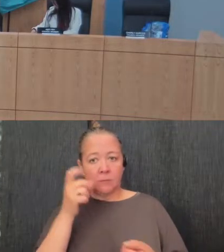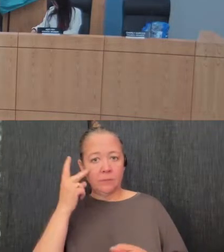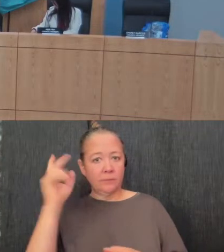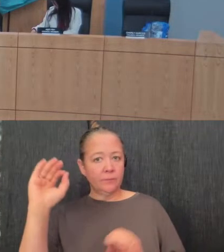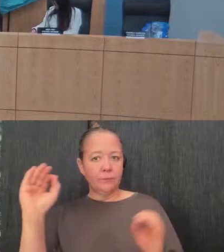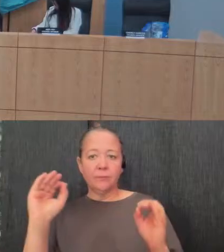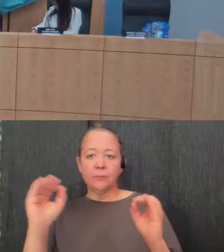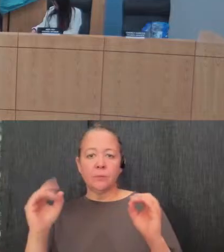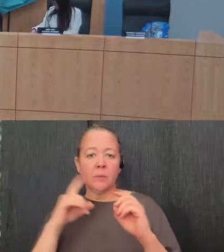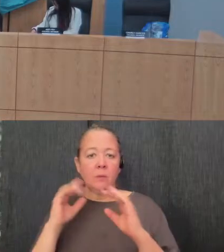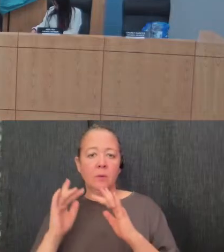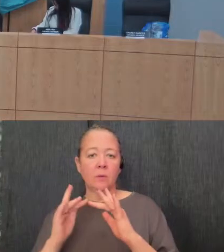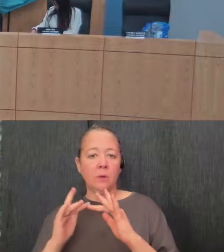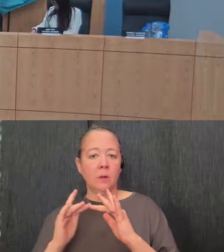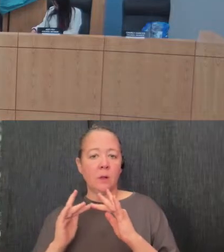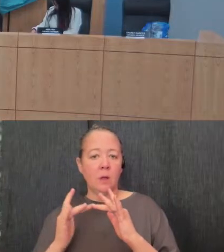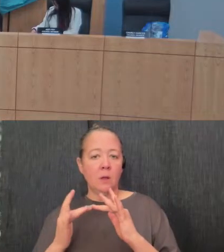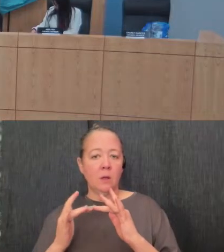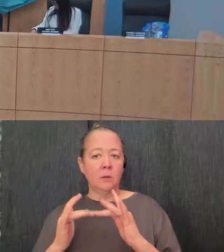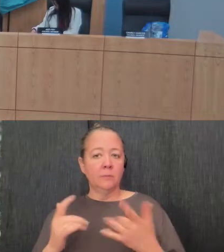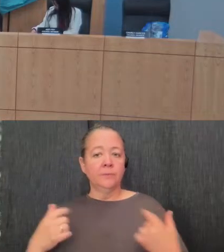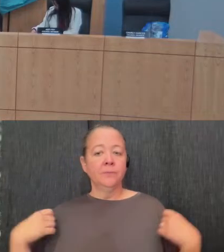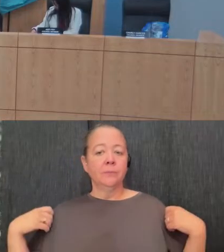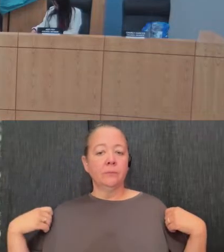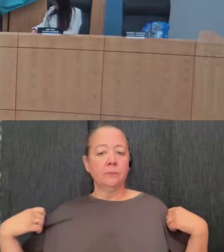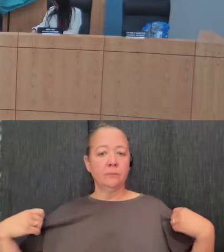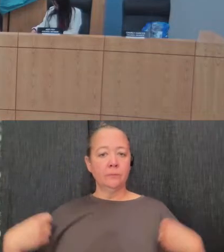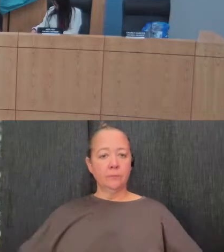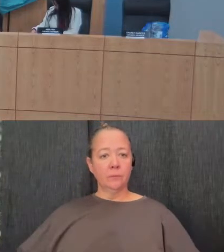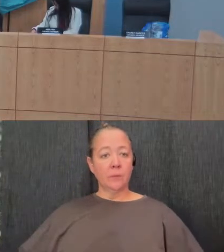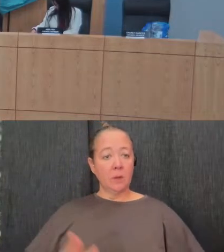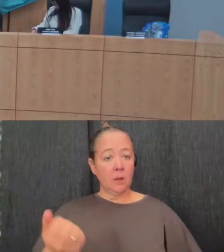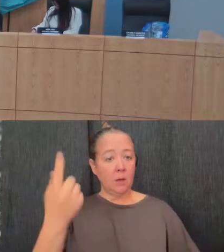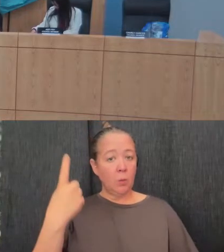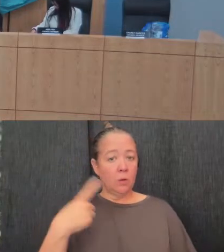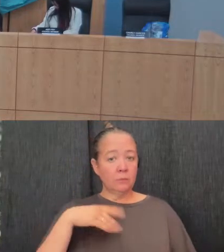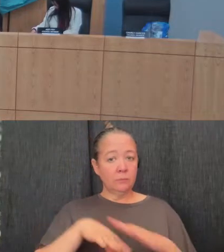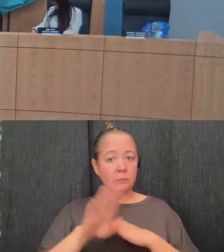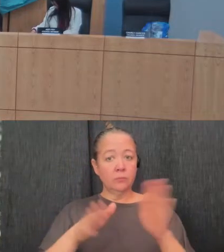have 14 attendees, but no one has their hand up. Anyone else in the room?